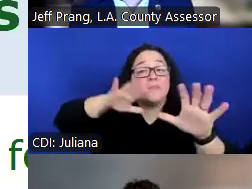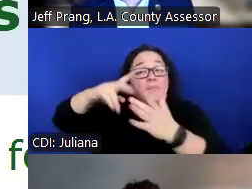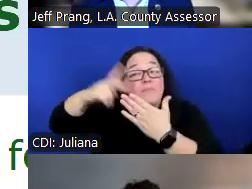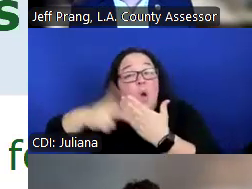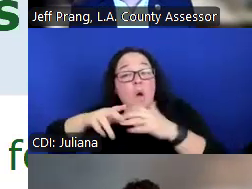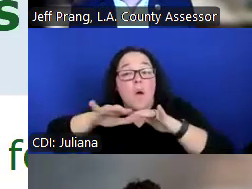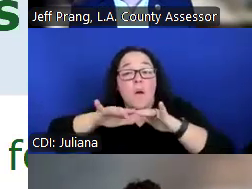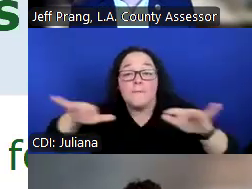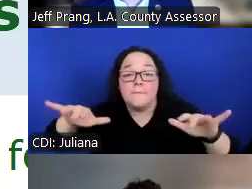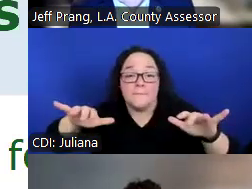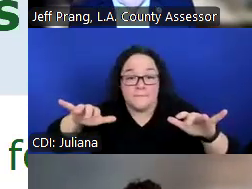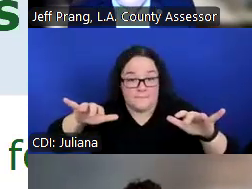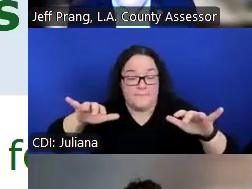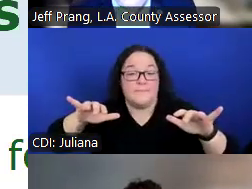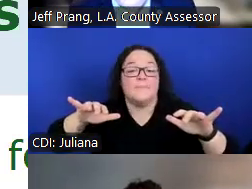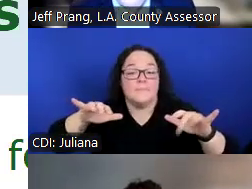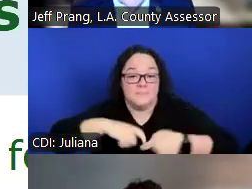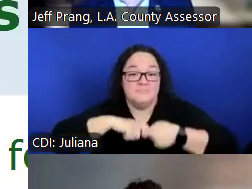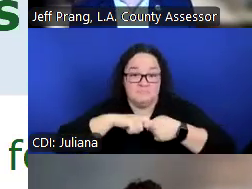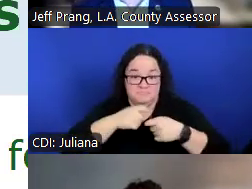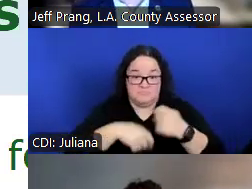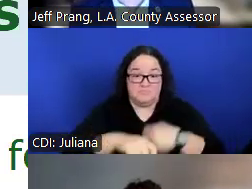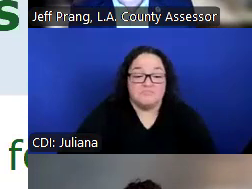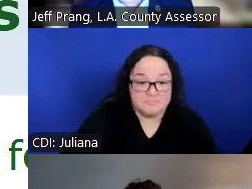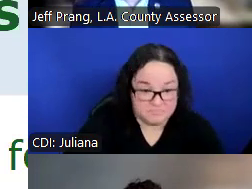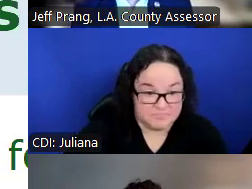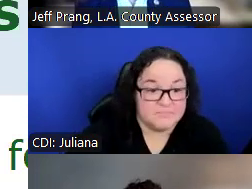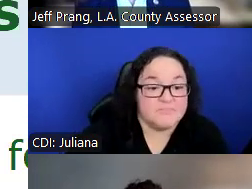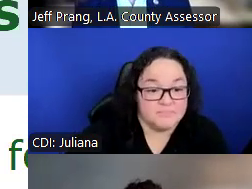One of the ones we're on the lookout for